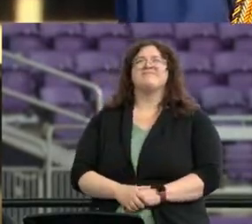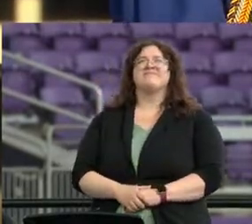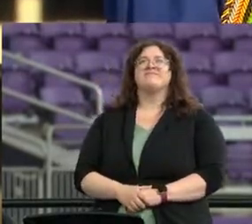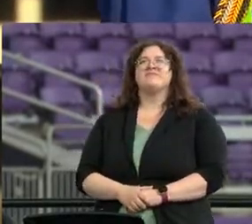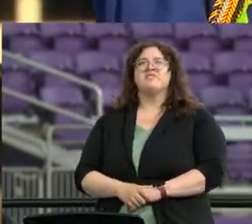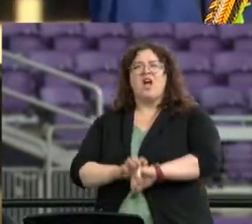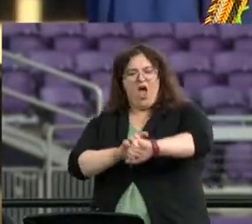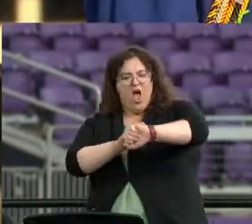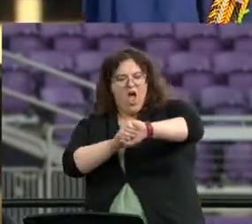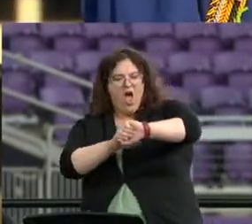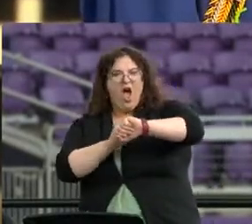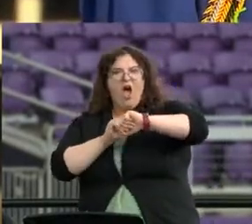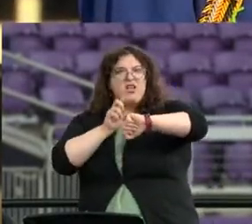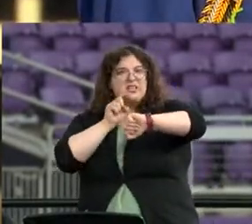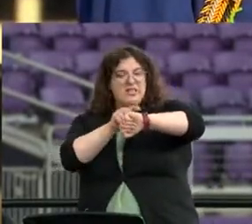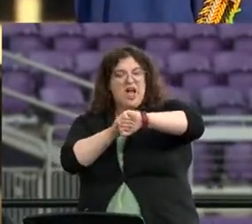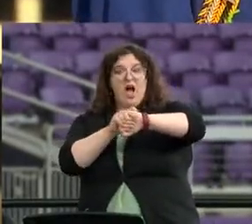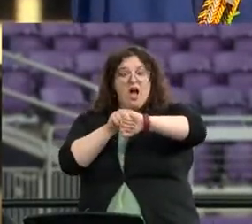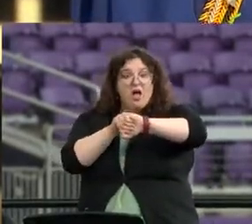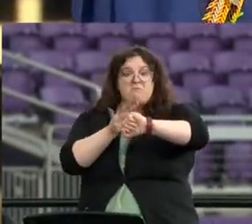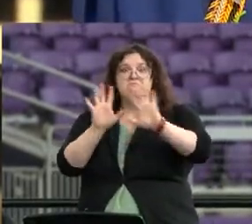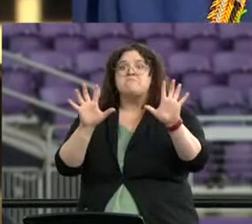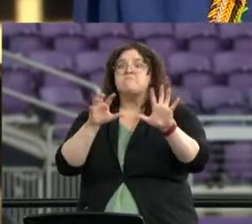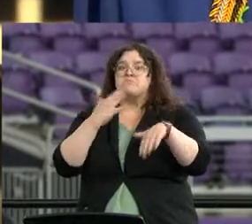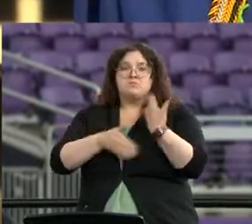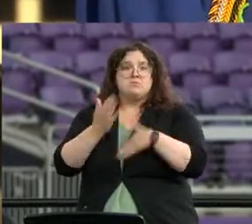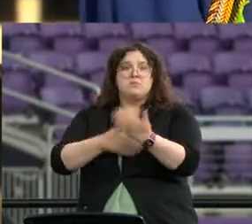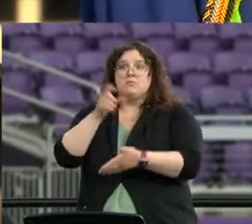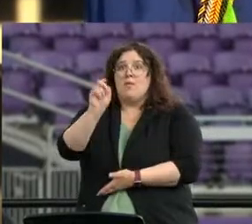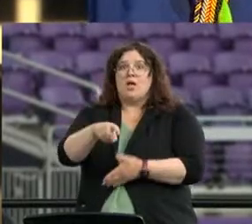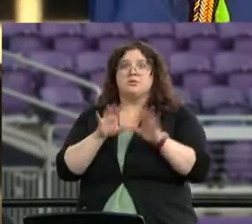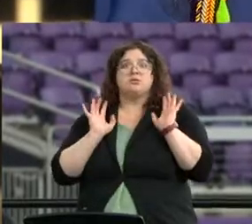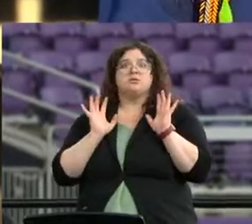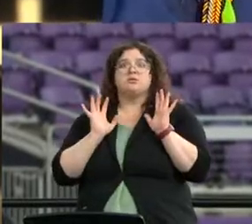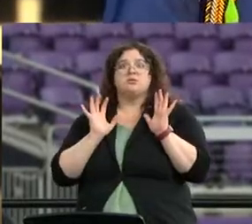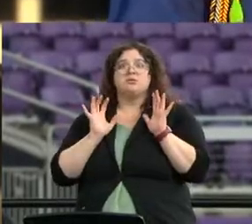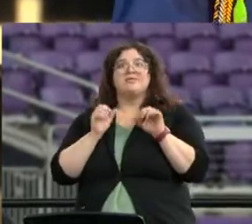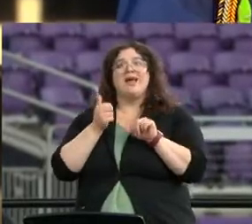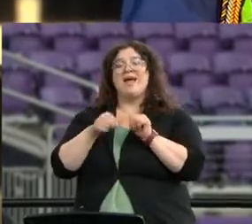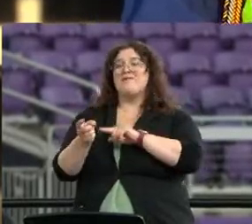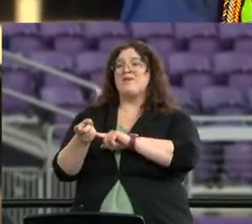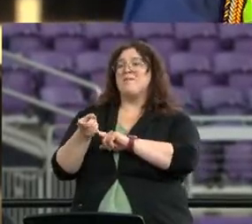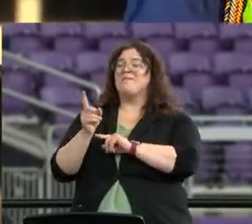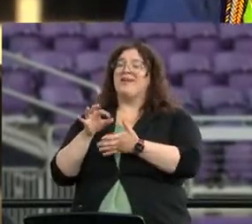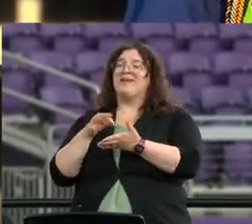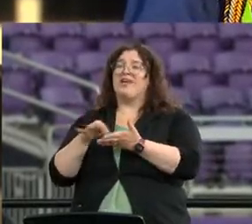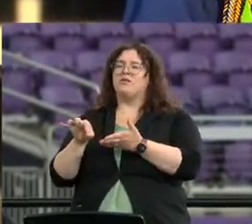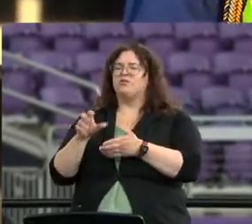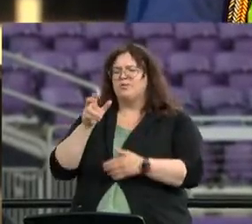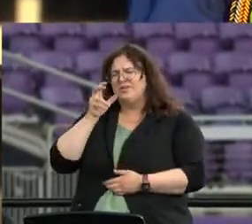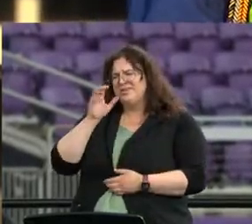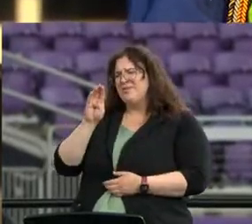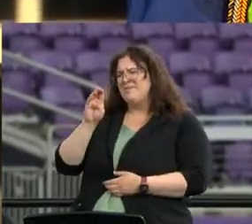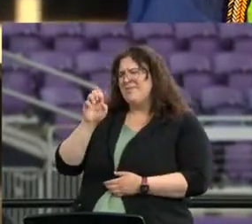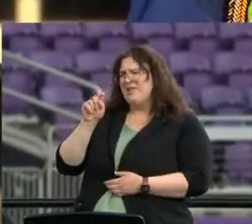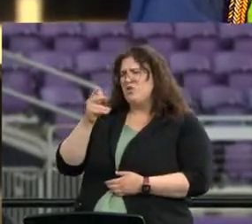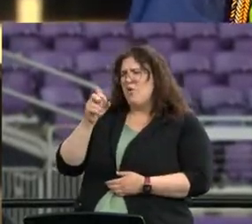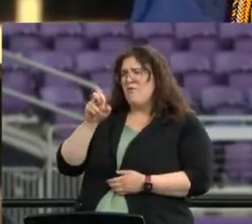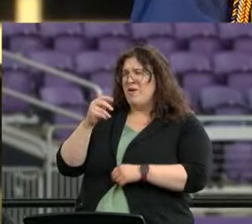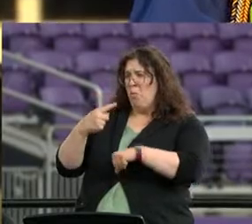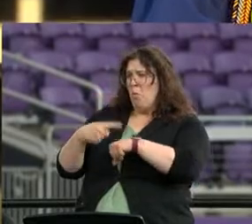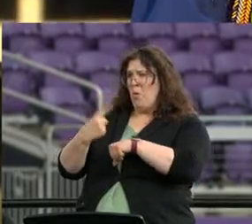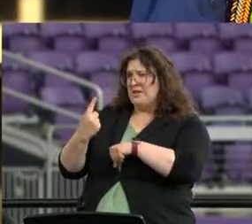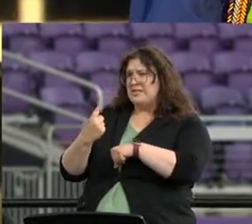Oh, shoot, Saloni, look at the time. We have got to get a move on. Every minuet counts. She listens to Beethoven